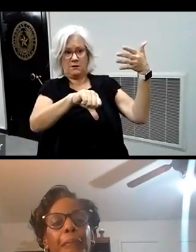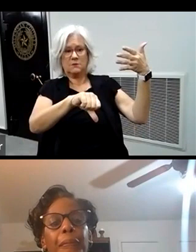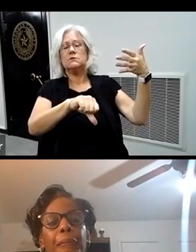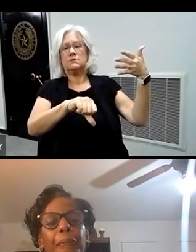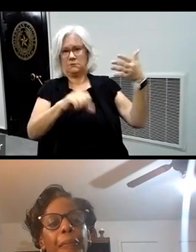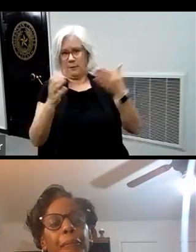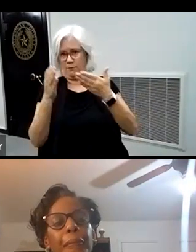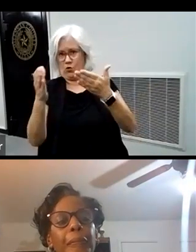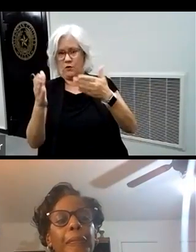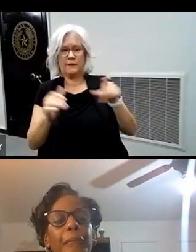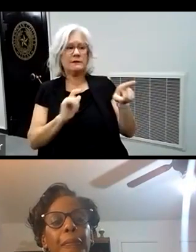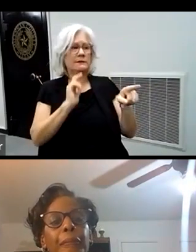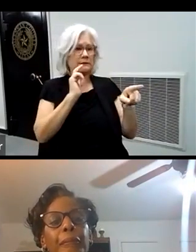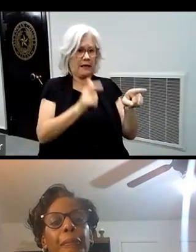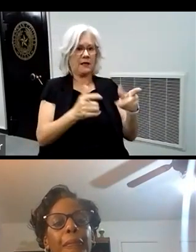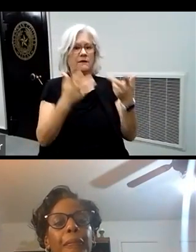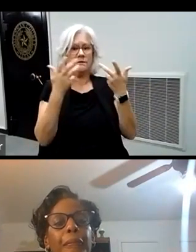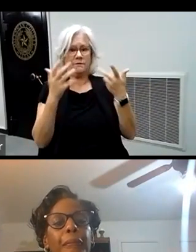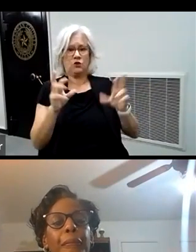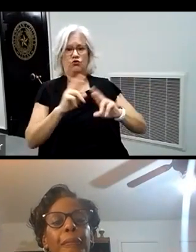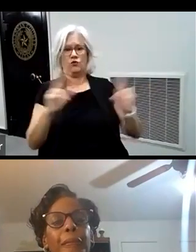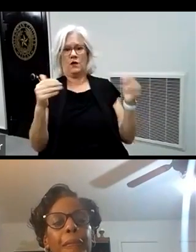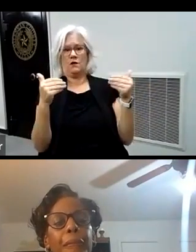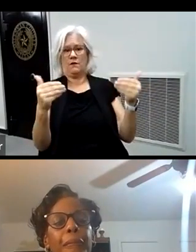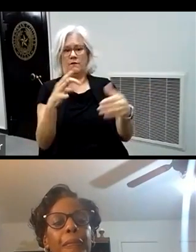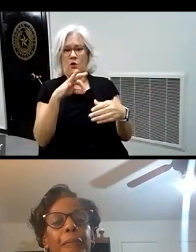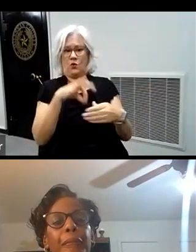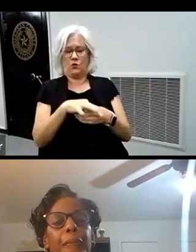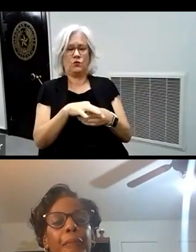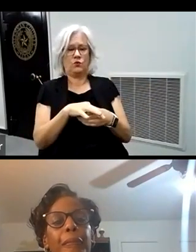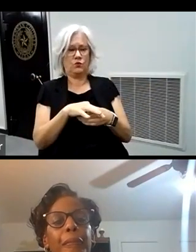Second. Motion's been made and seconded, and